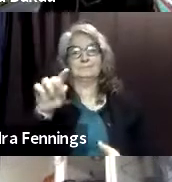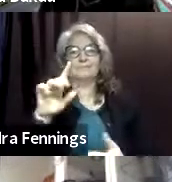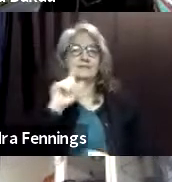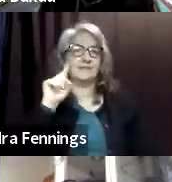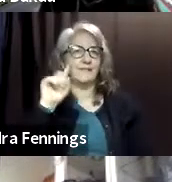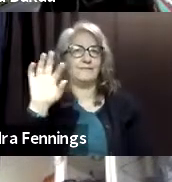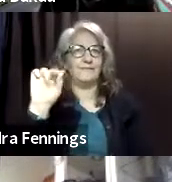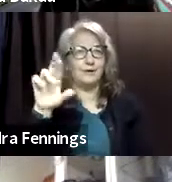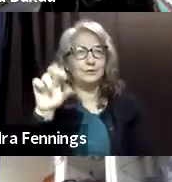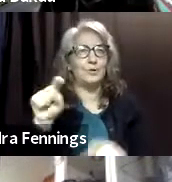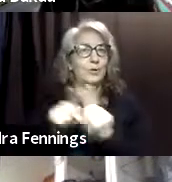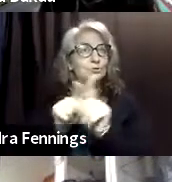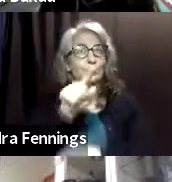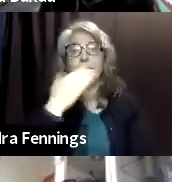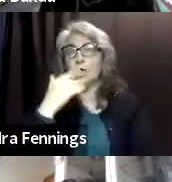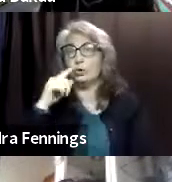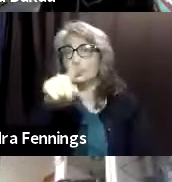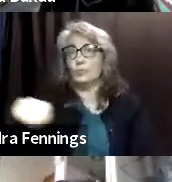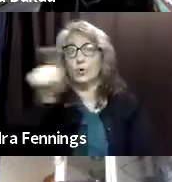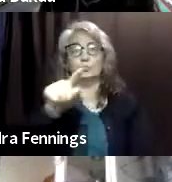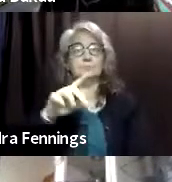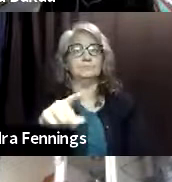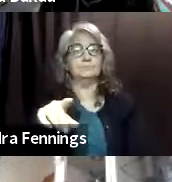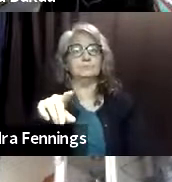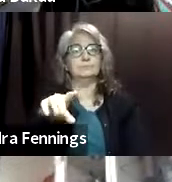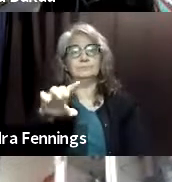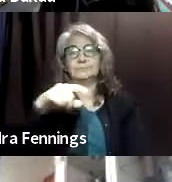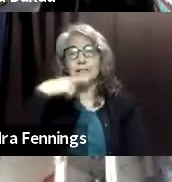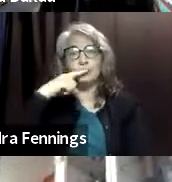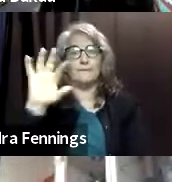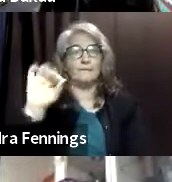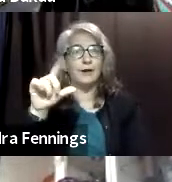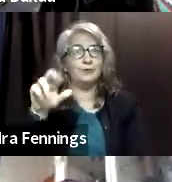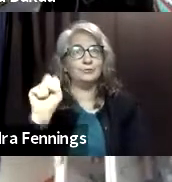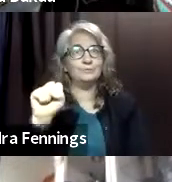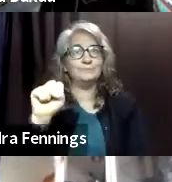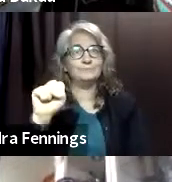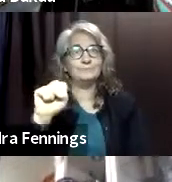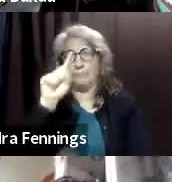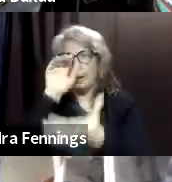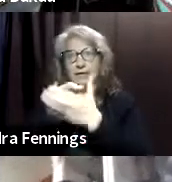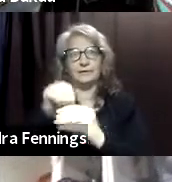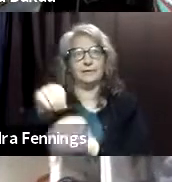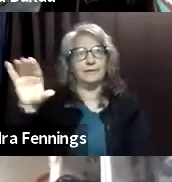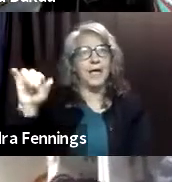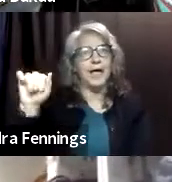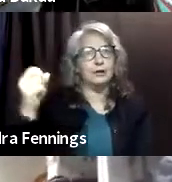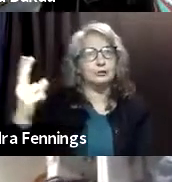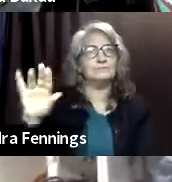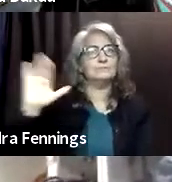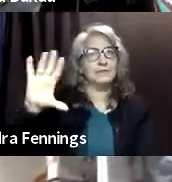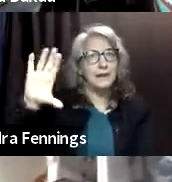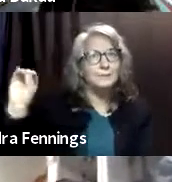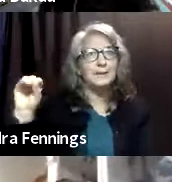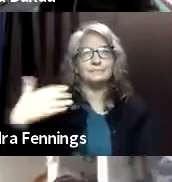team for coming on board, the deaf founders, also you guys as well, the hearing founders,